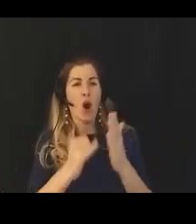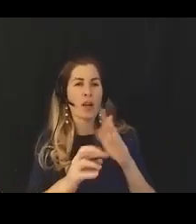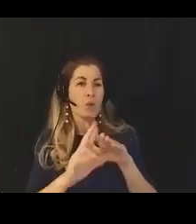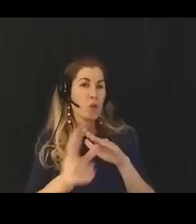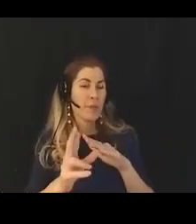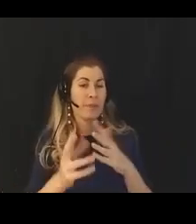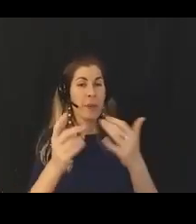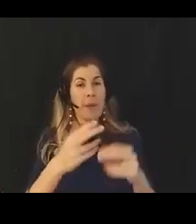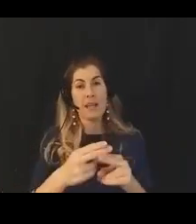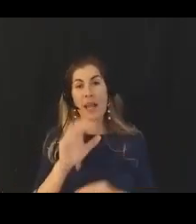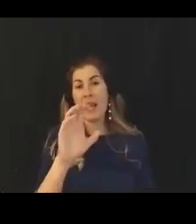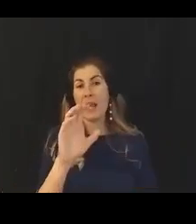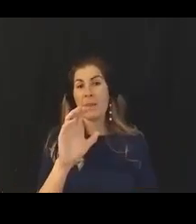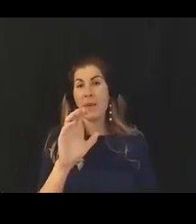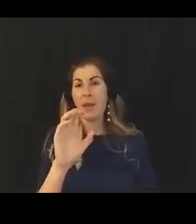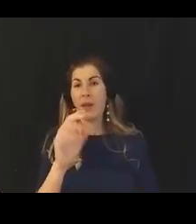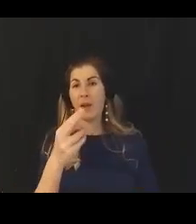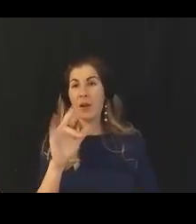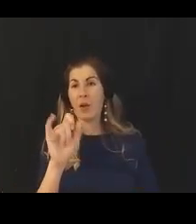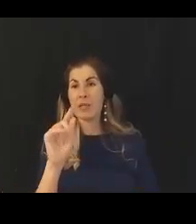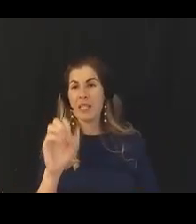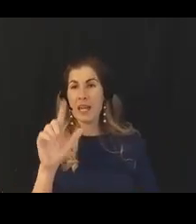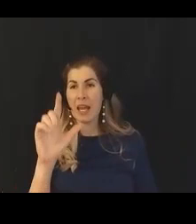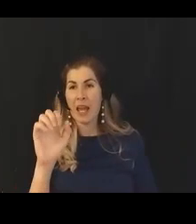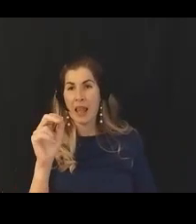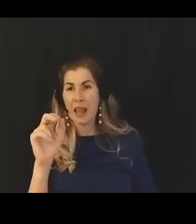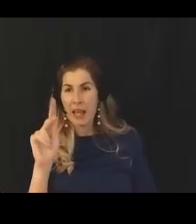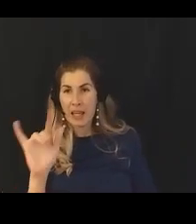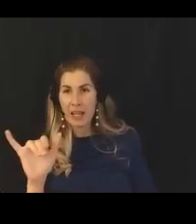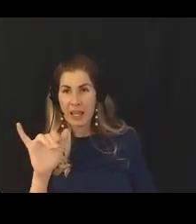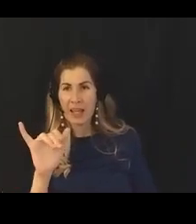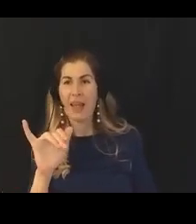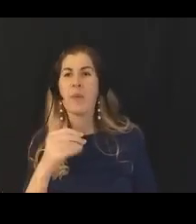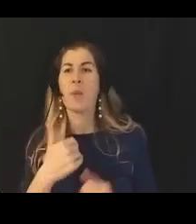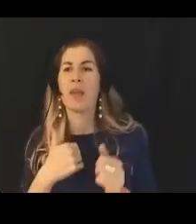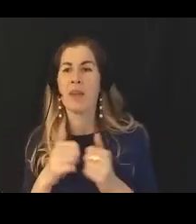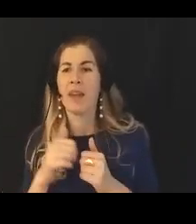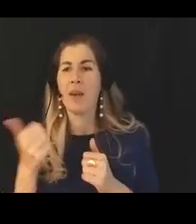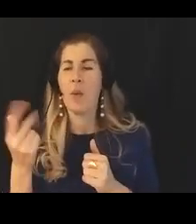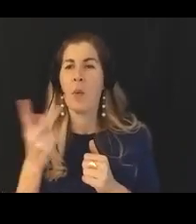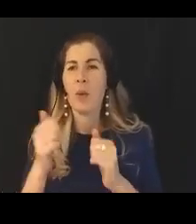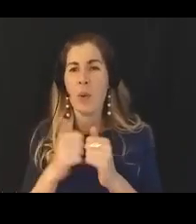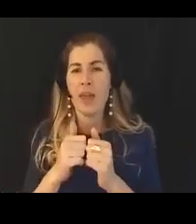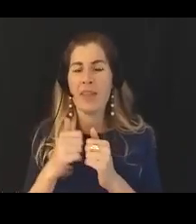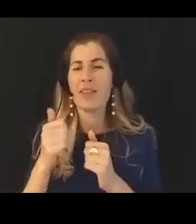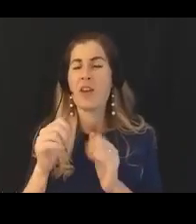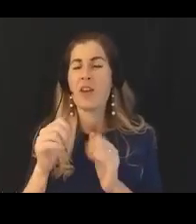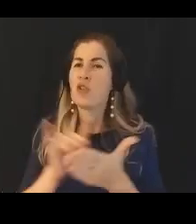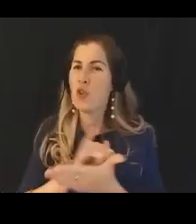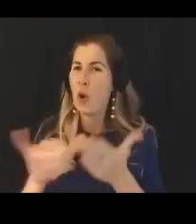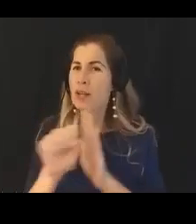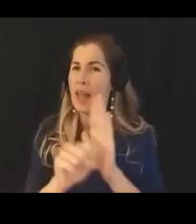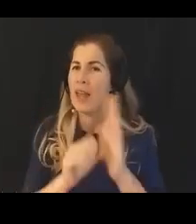is Christine Leahy, and I'm here with my colleague, Callie Barnes, and we are from the New York State Council on the